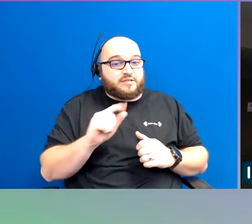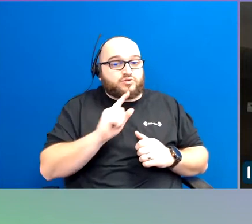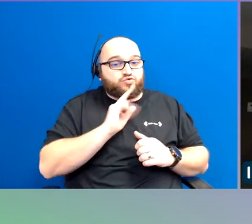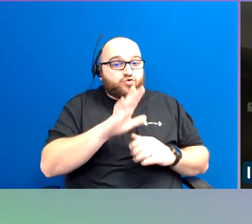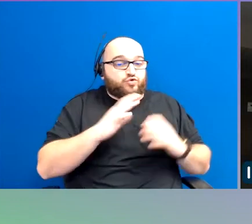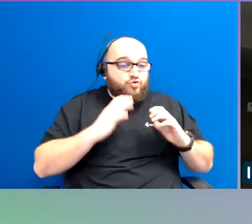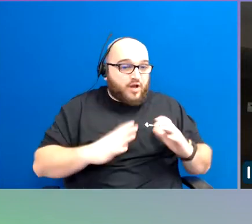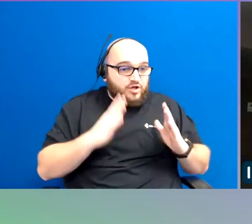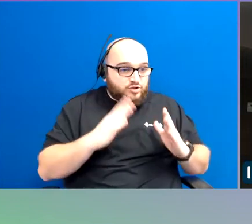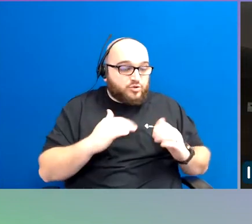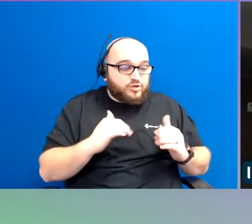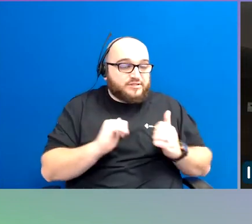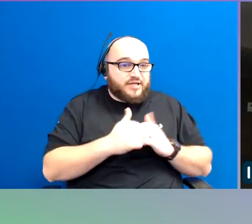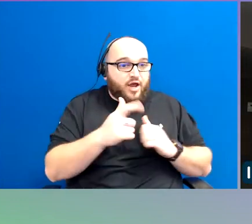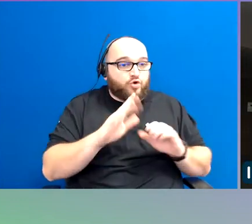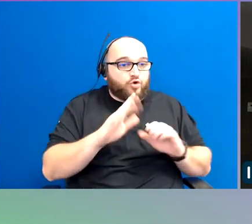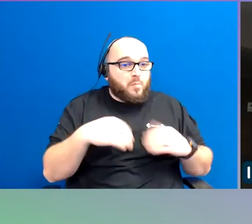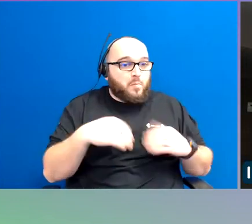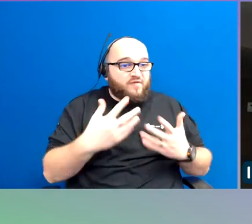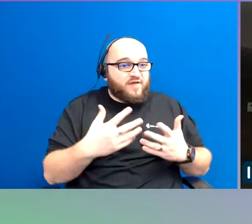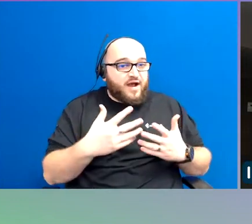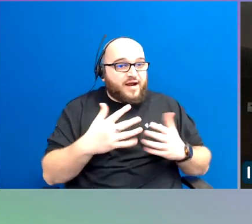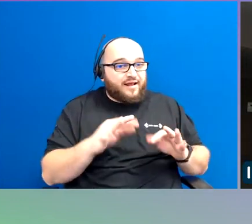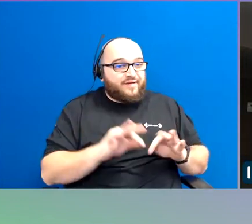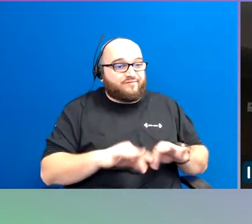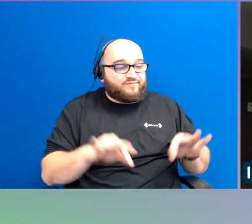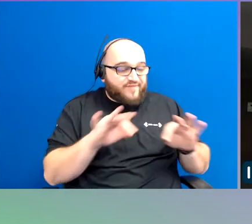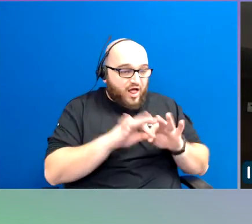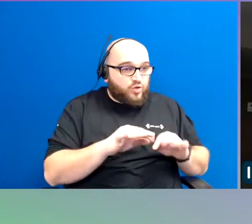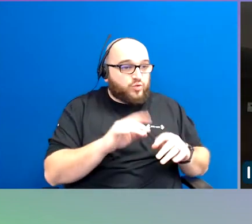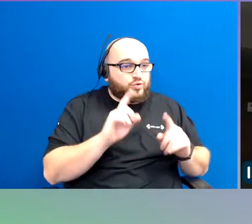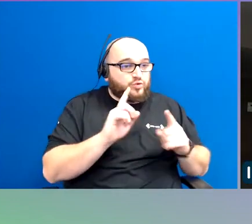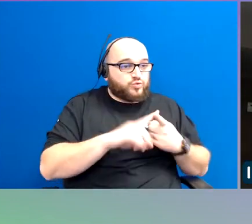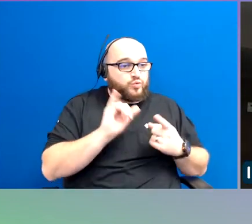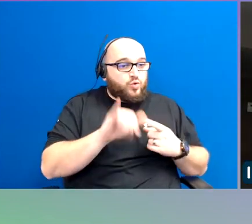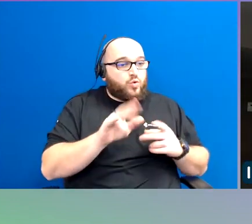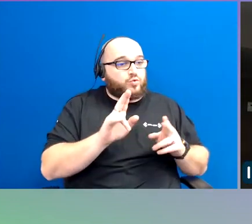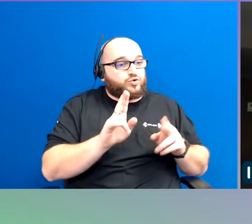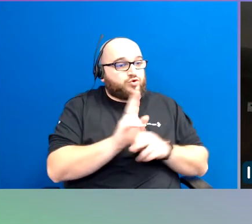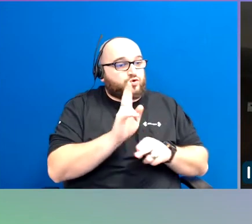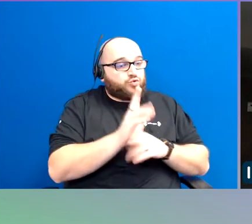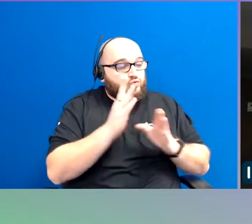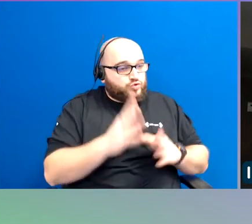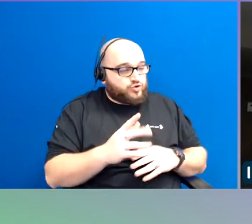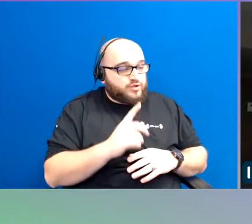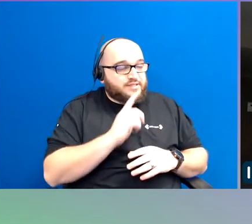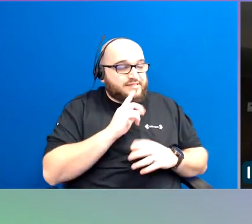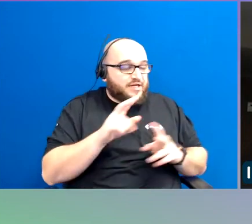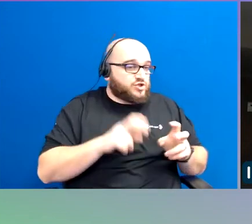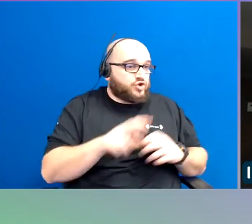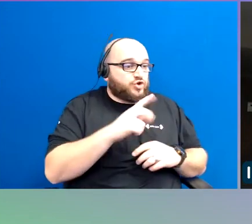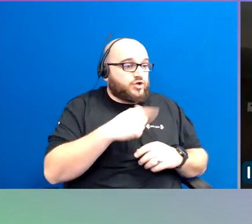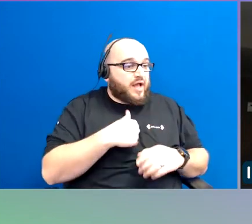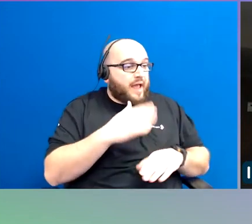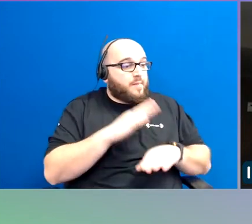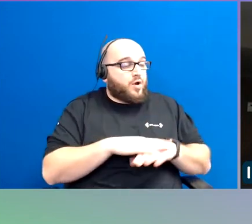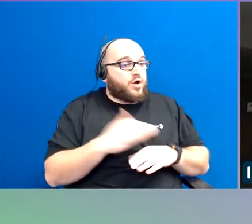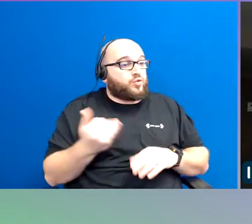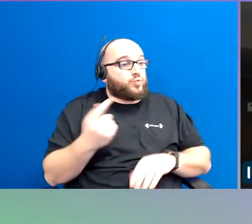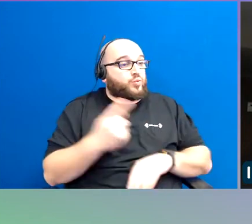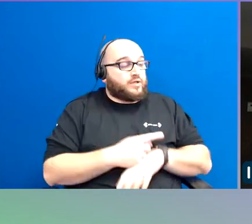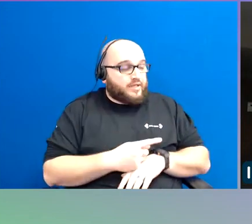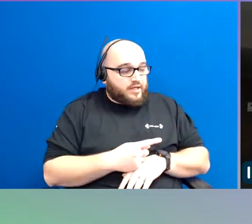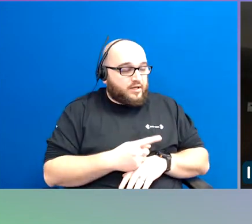you're providing value to those users. It's the journey that I'm on today,